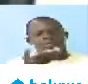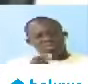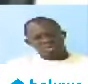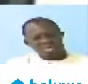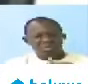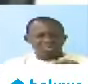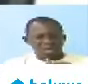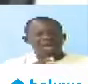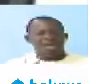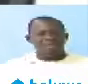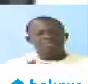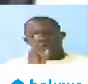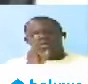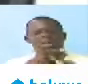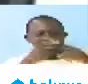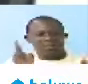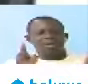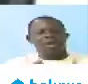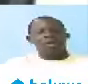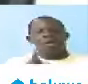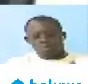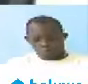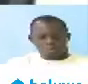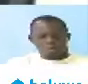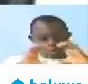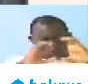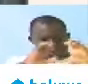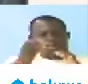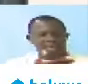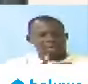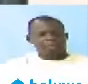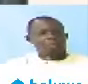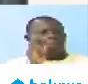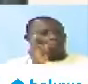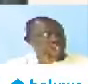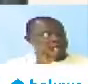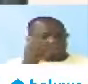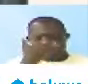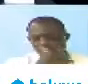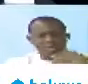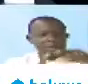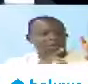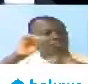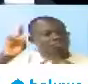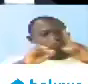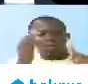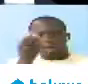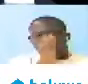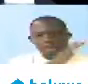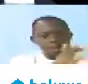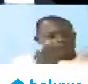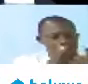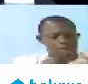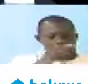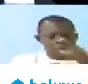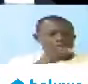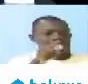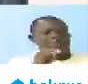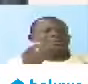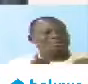Our affairs were similar but different. We communicate with each other, but we never discussed anything like